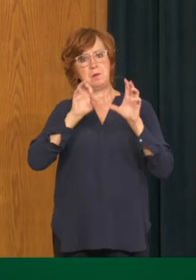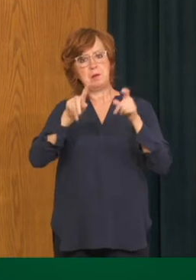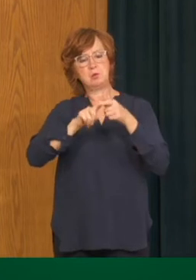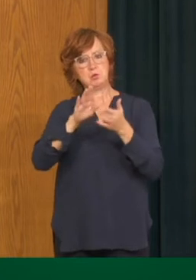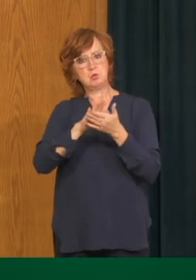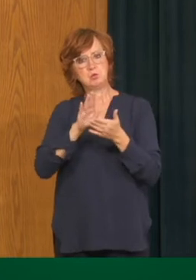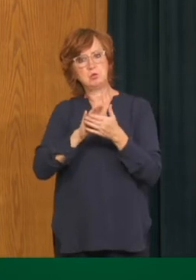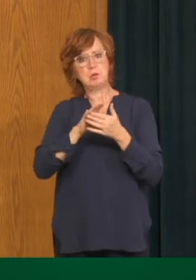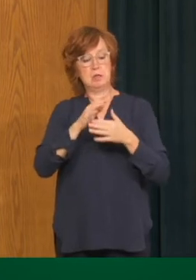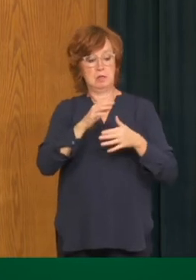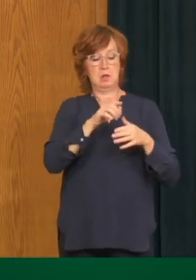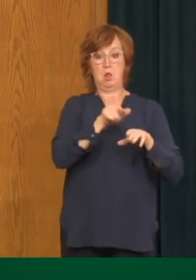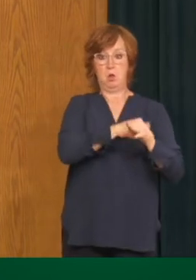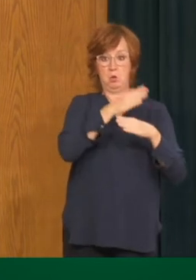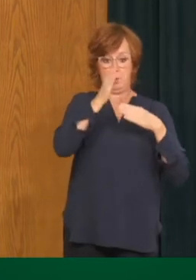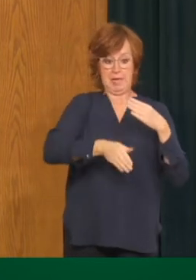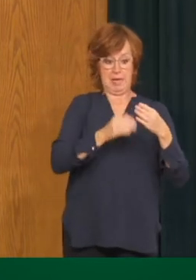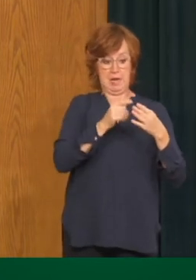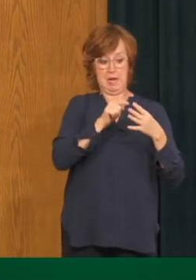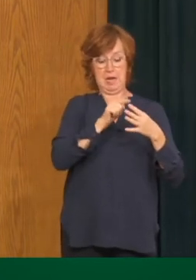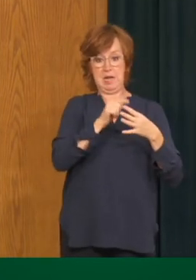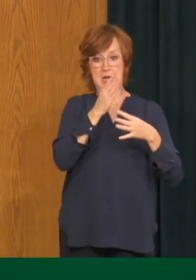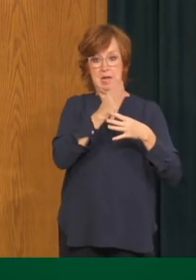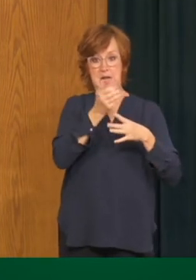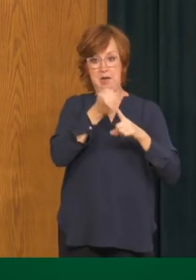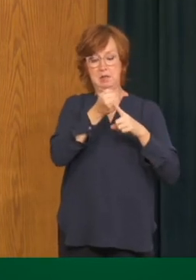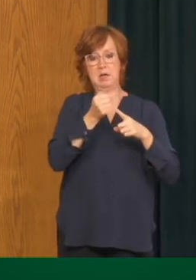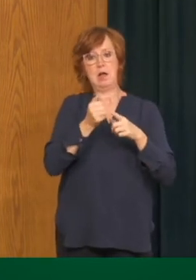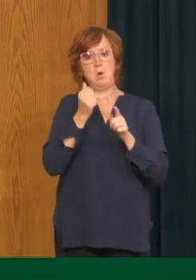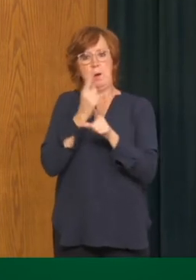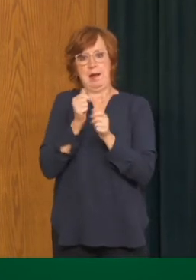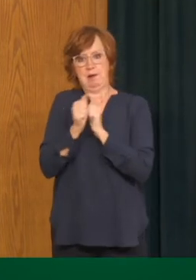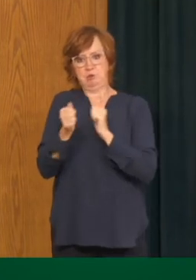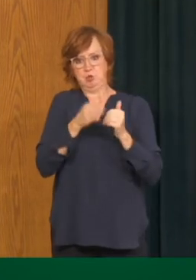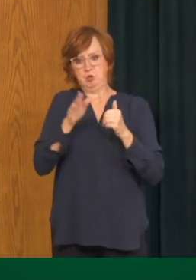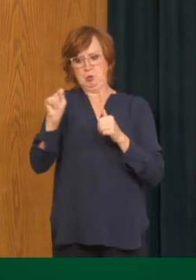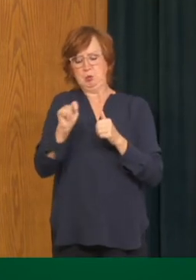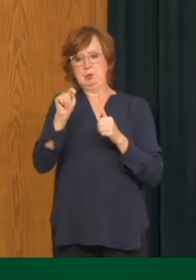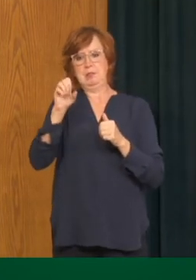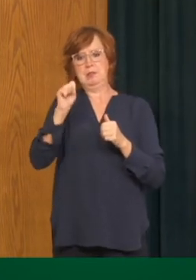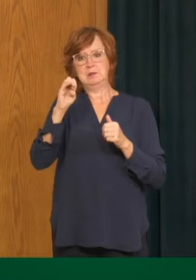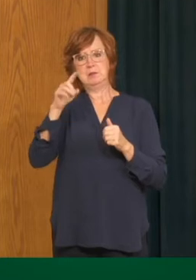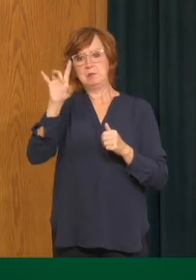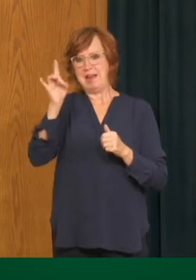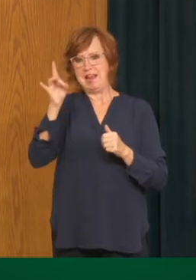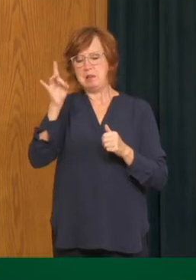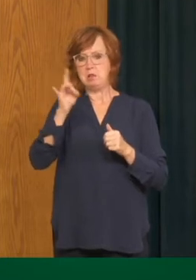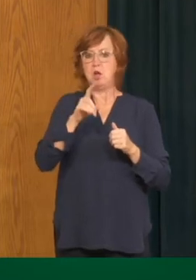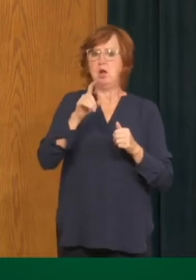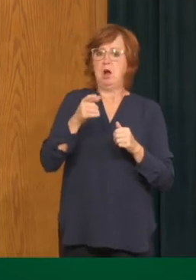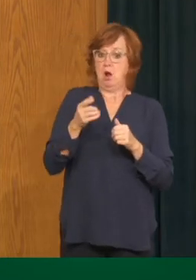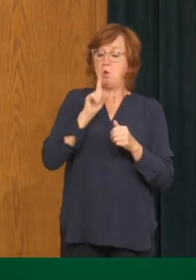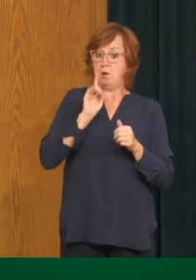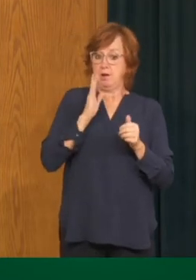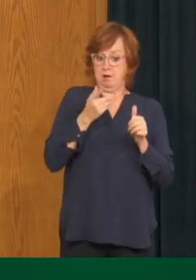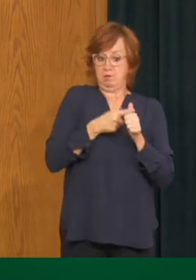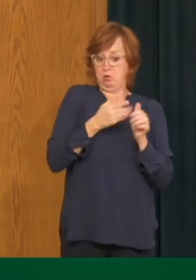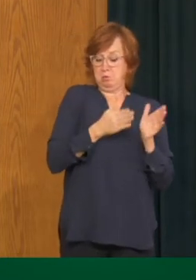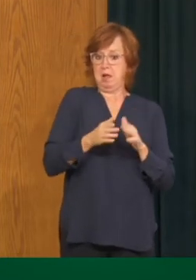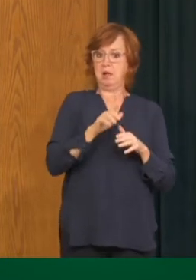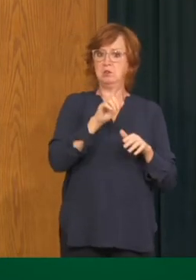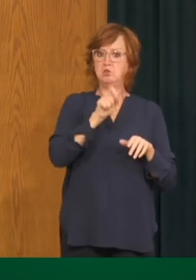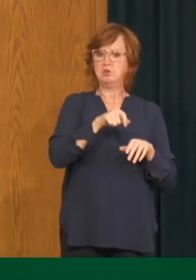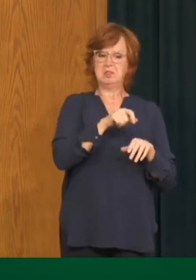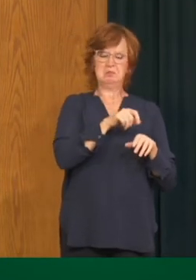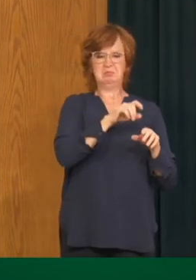to return to class between September the 1st and September the 3rd, and so what this will do is it will provide teachers and other staff 2 to